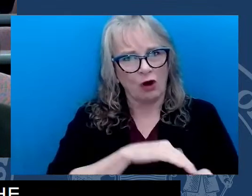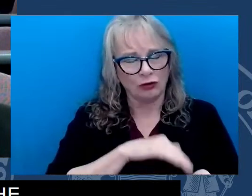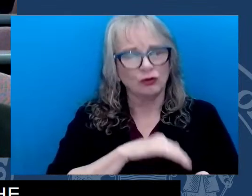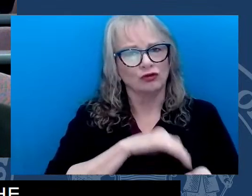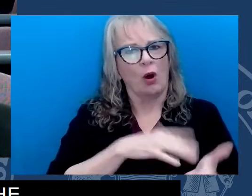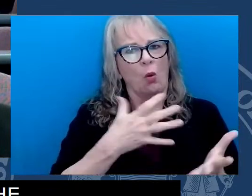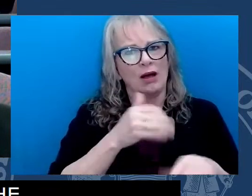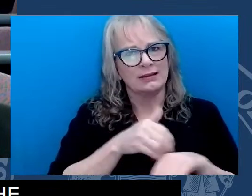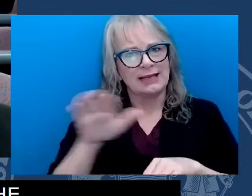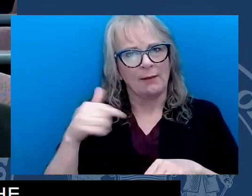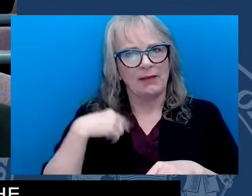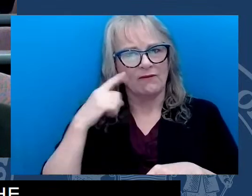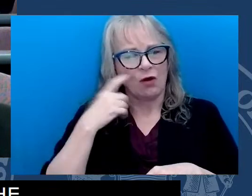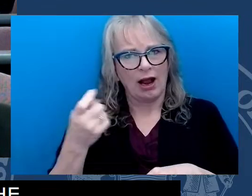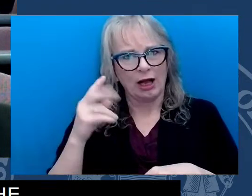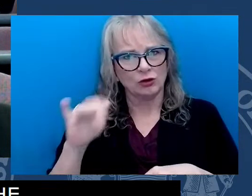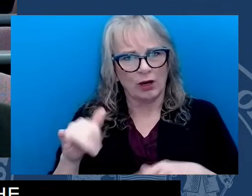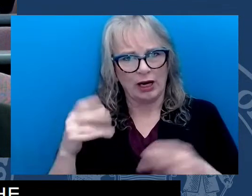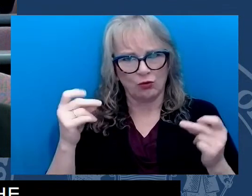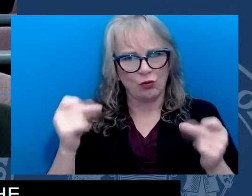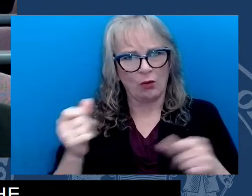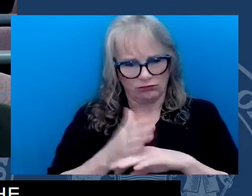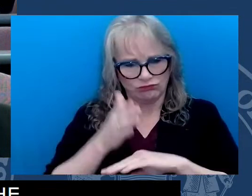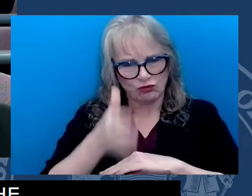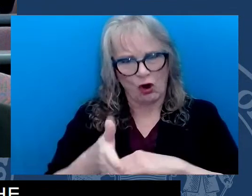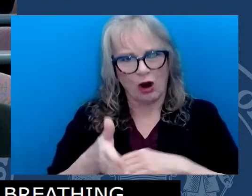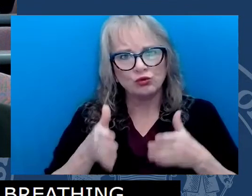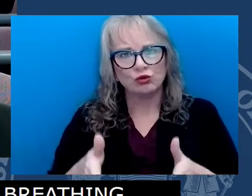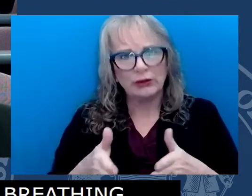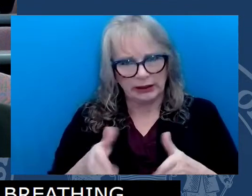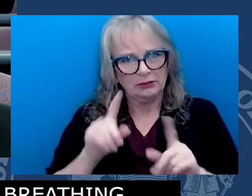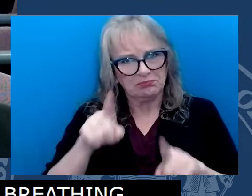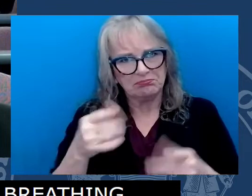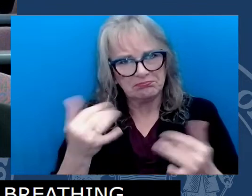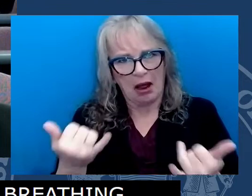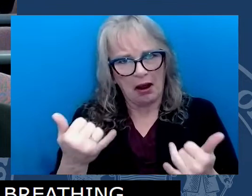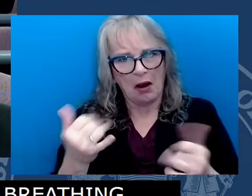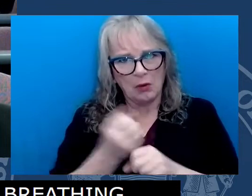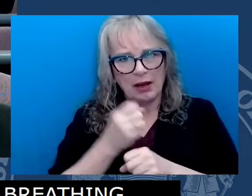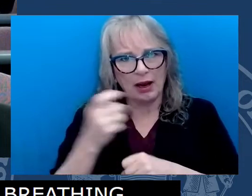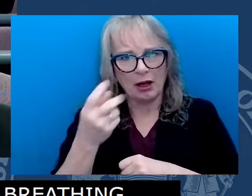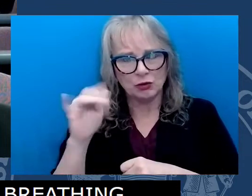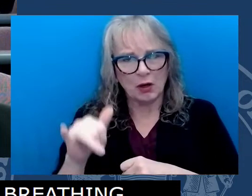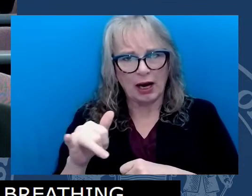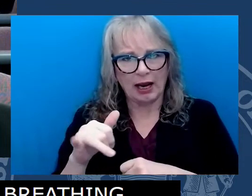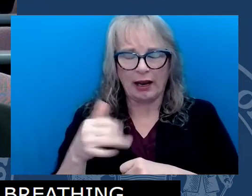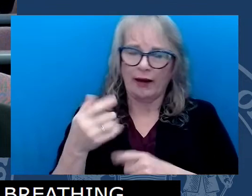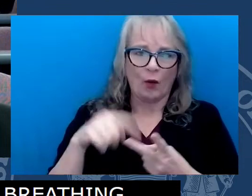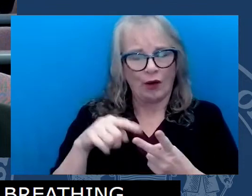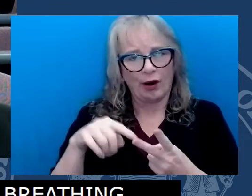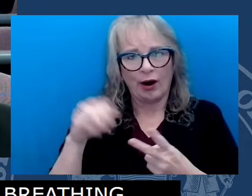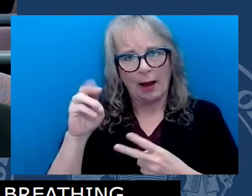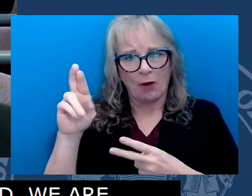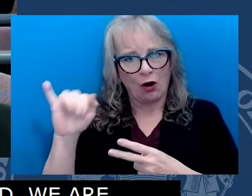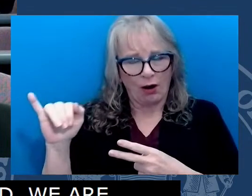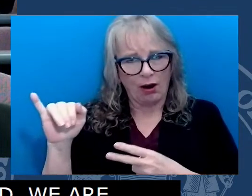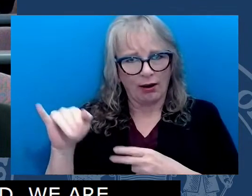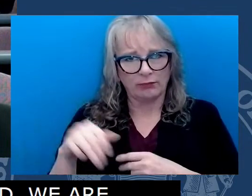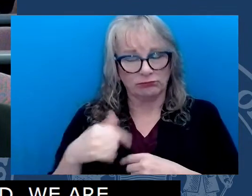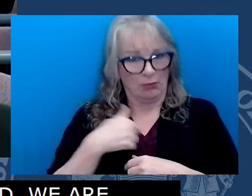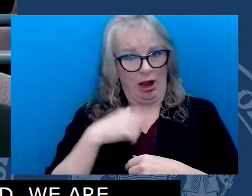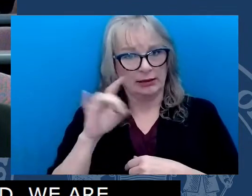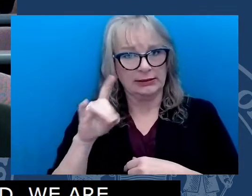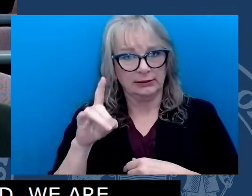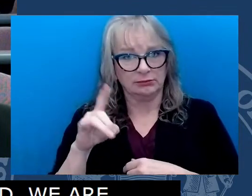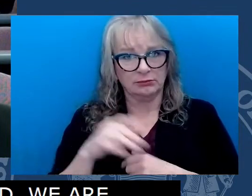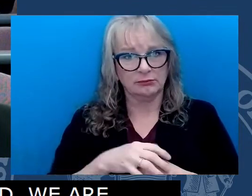for an x-ray. You can go right across the street right now and get your x-ray or your MRI. Right. Well, I did that. Well, sure.